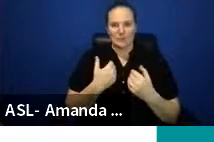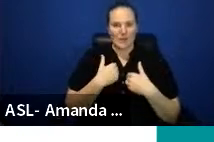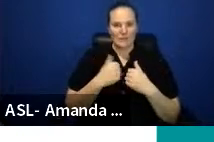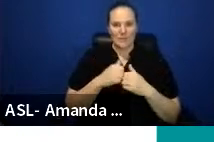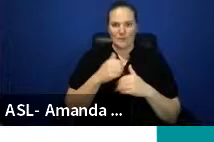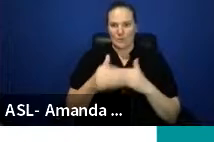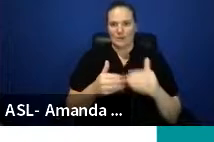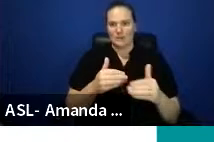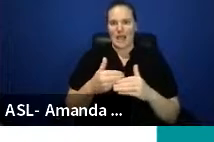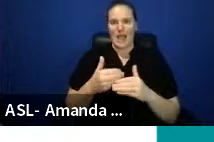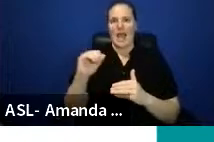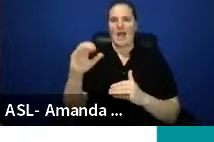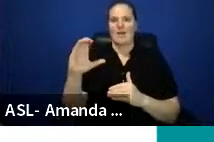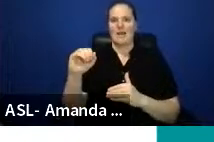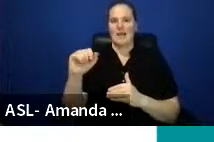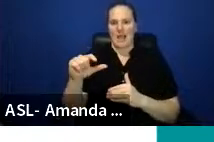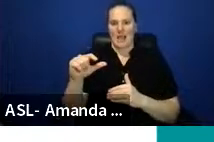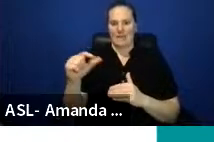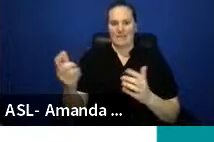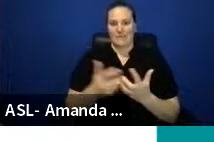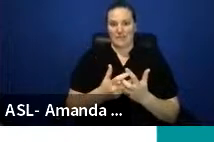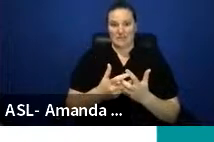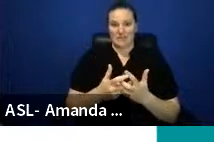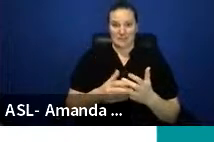process and how CAG fits in. Next slide, please.